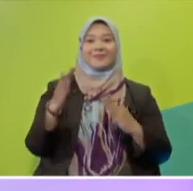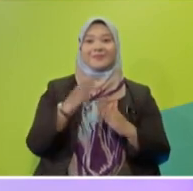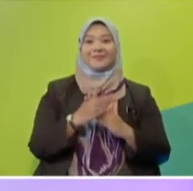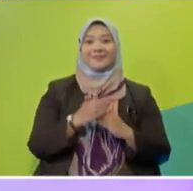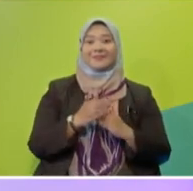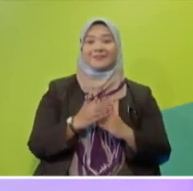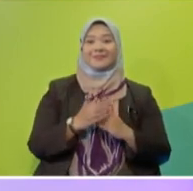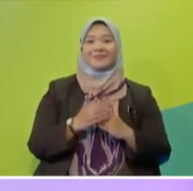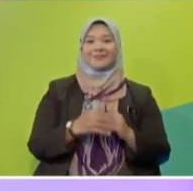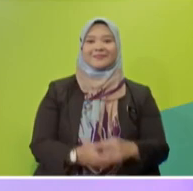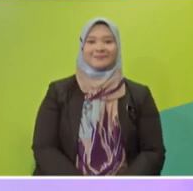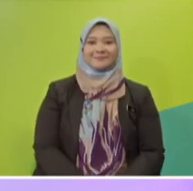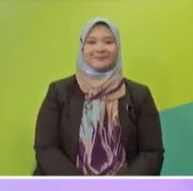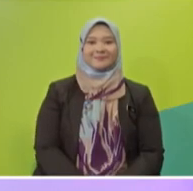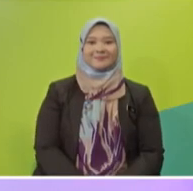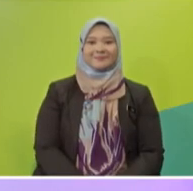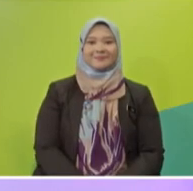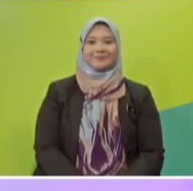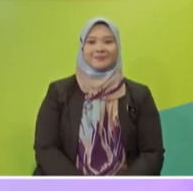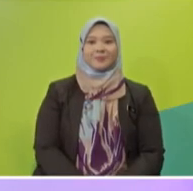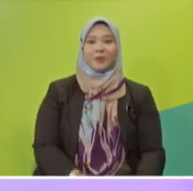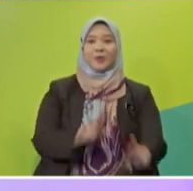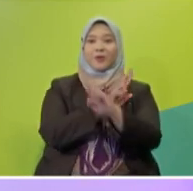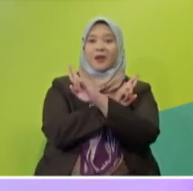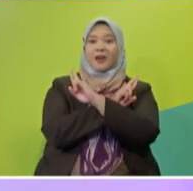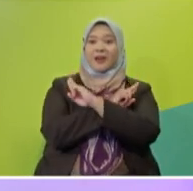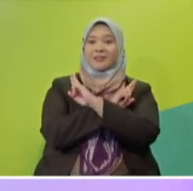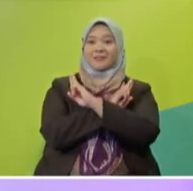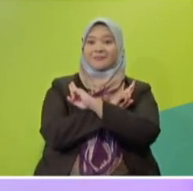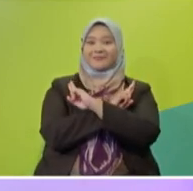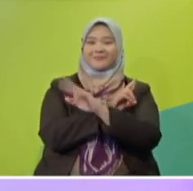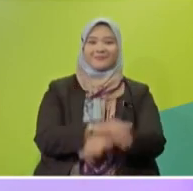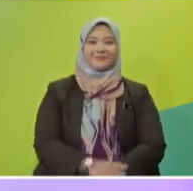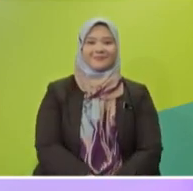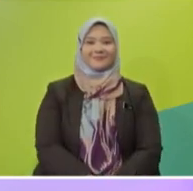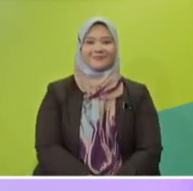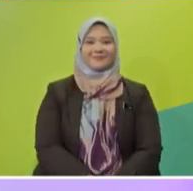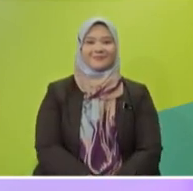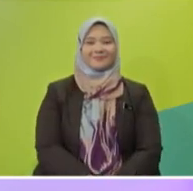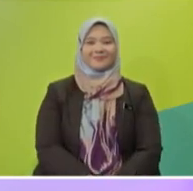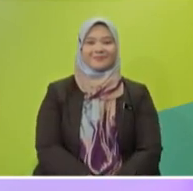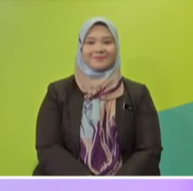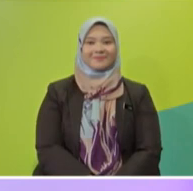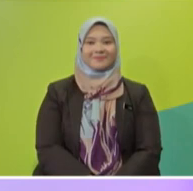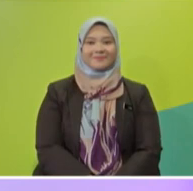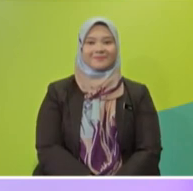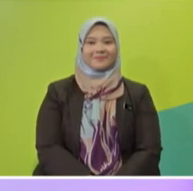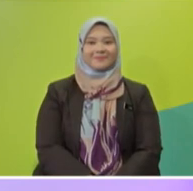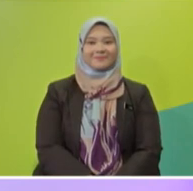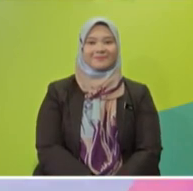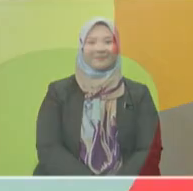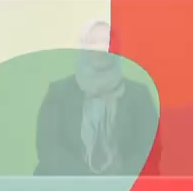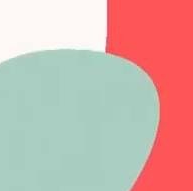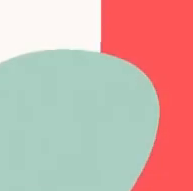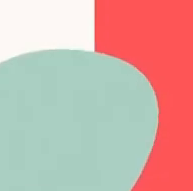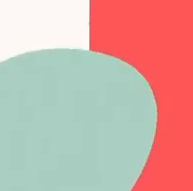so for my friends watching at home, don't go anywhere. We'll be right back here for Pet Show only on DidikTV KPM.